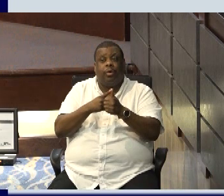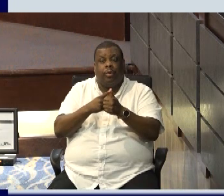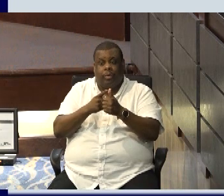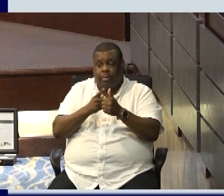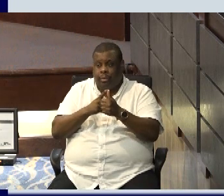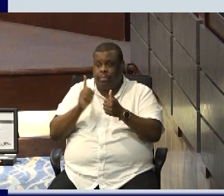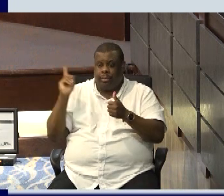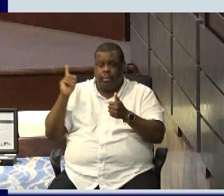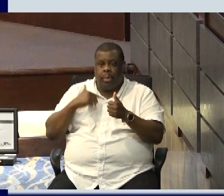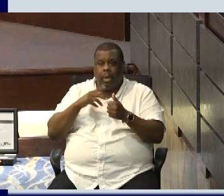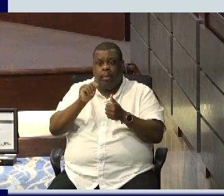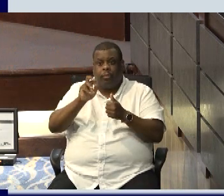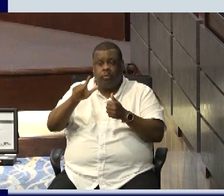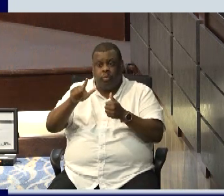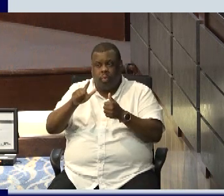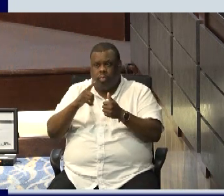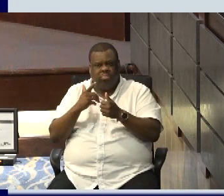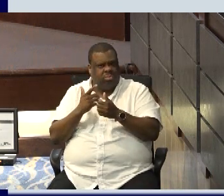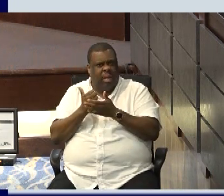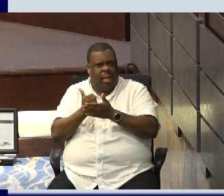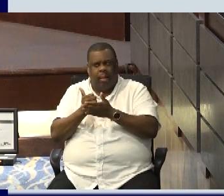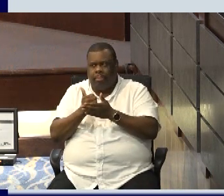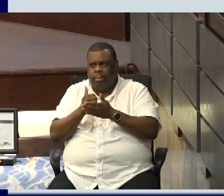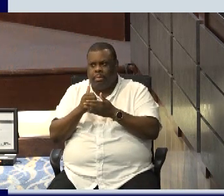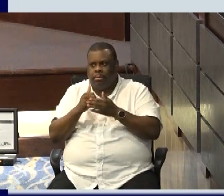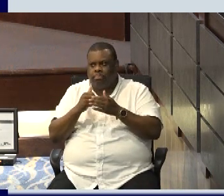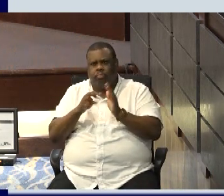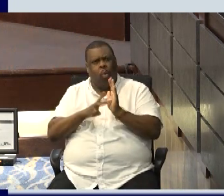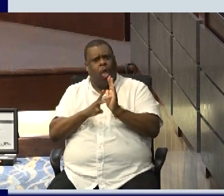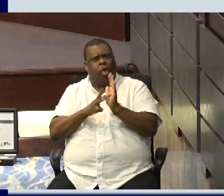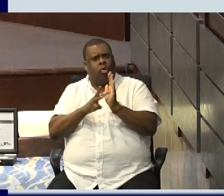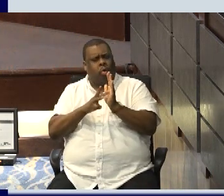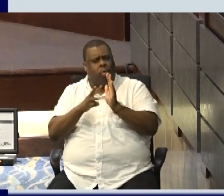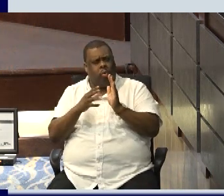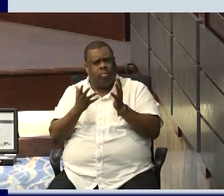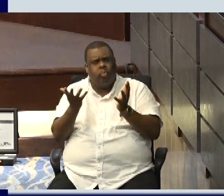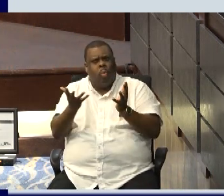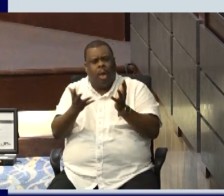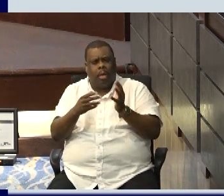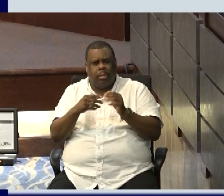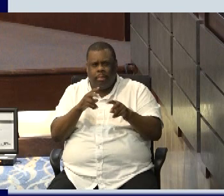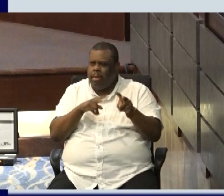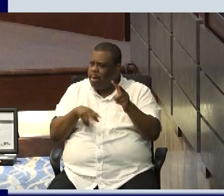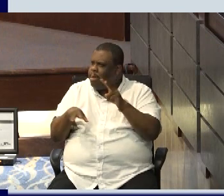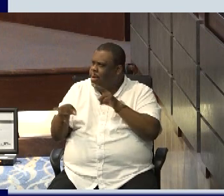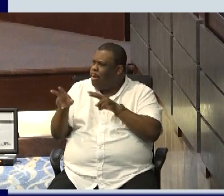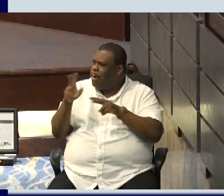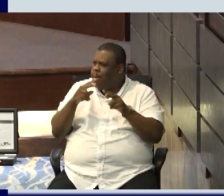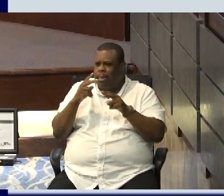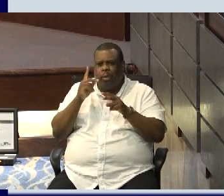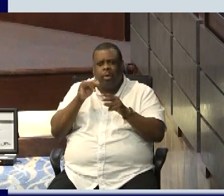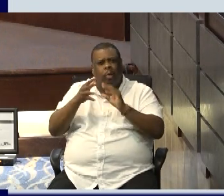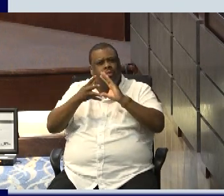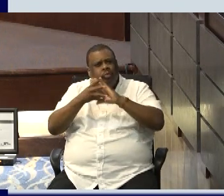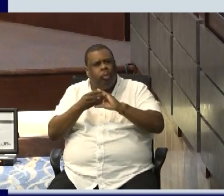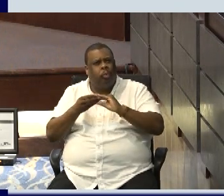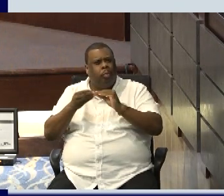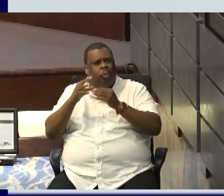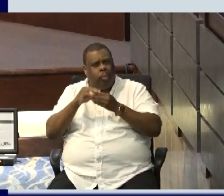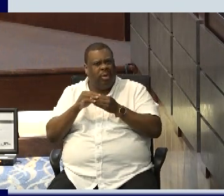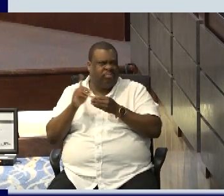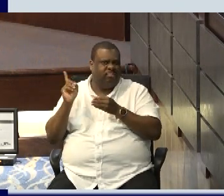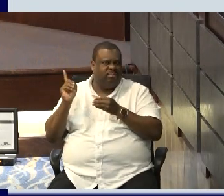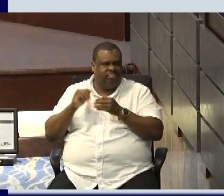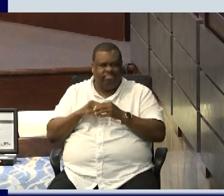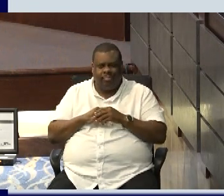tools developed that can help us tell our story to the world. We definitely are in need to make this type of project successful. We